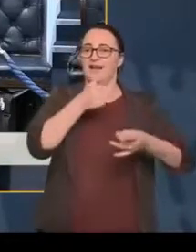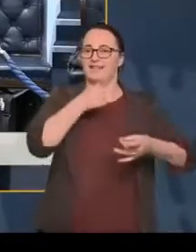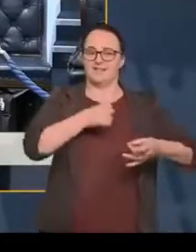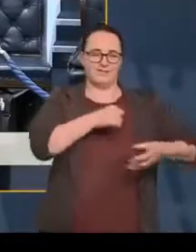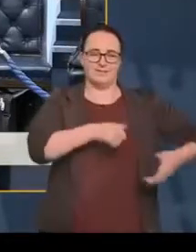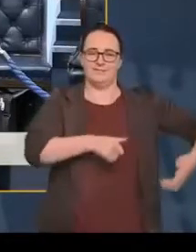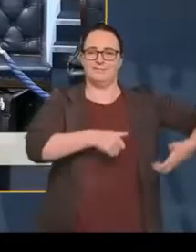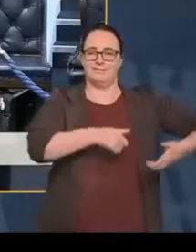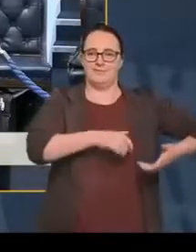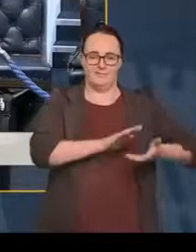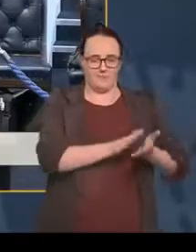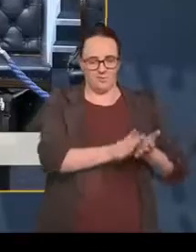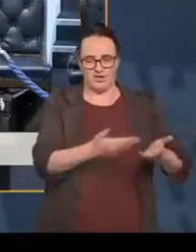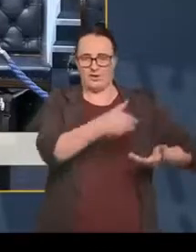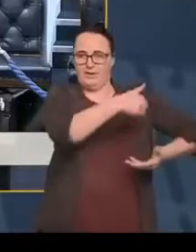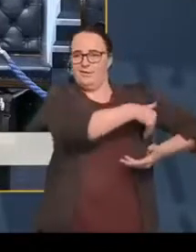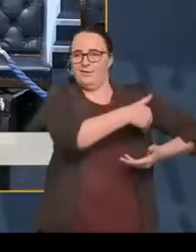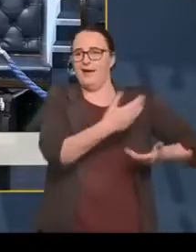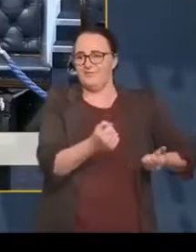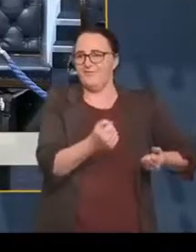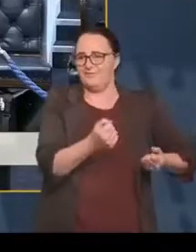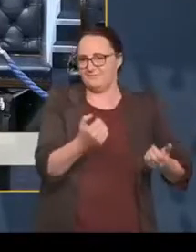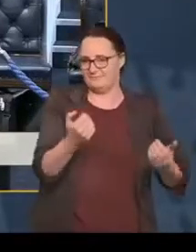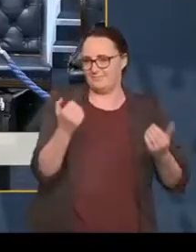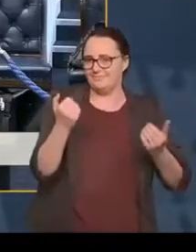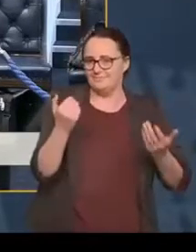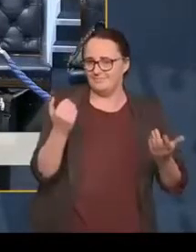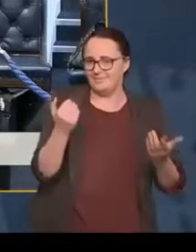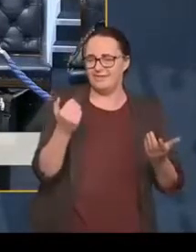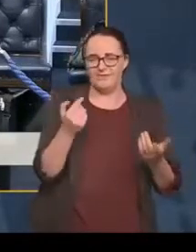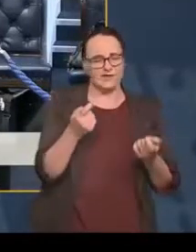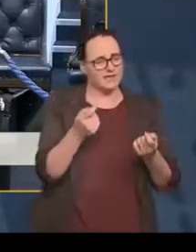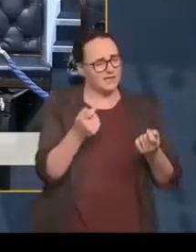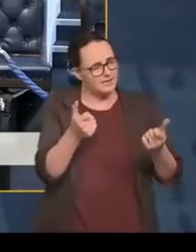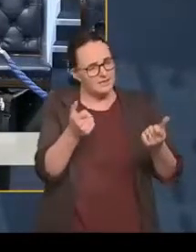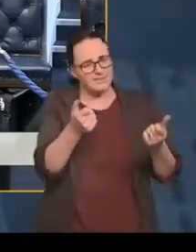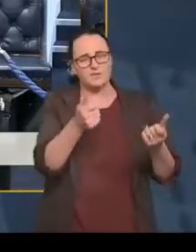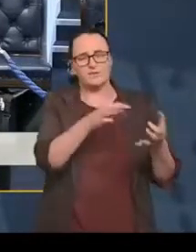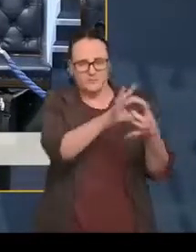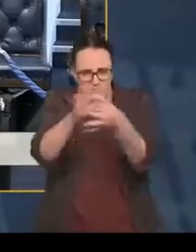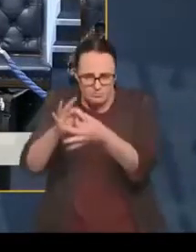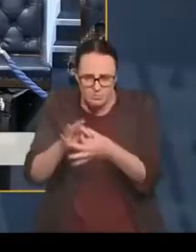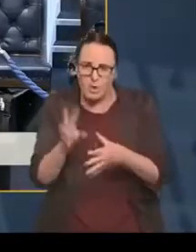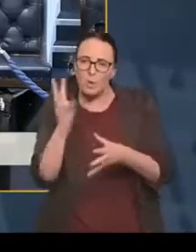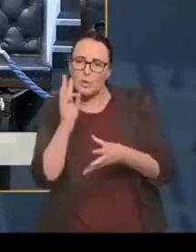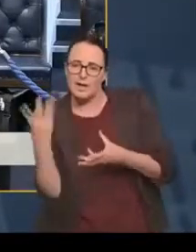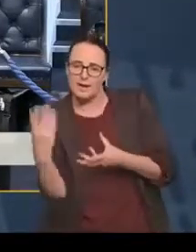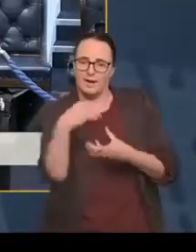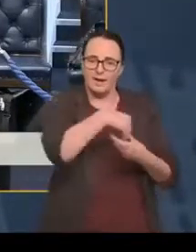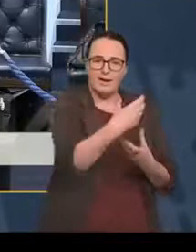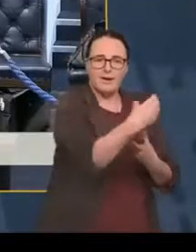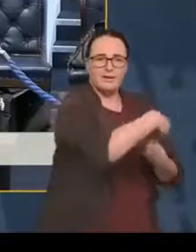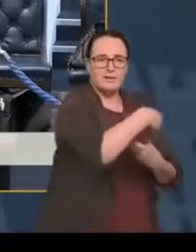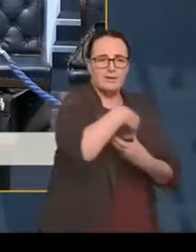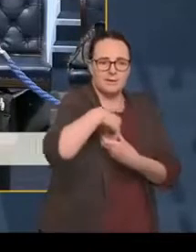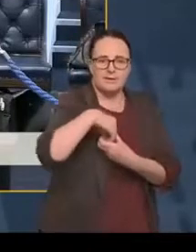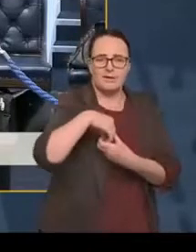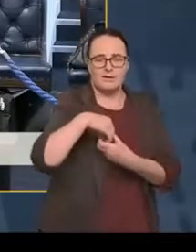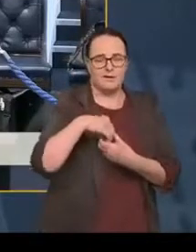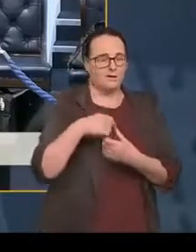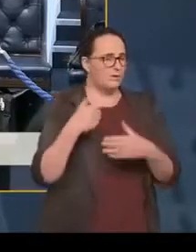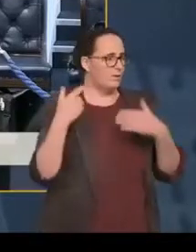answers, and I think that's what helped the thing along so well, and that's how it was so easy to get everybody else on board. And he has